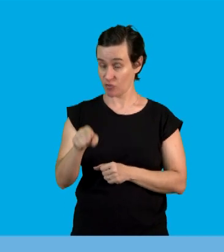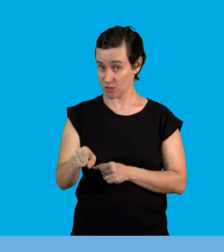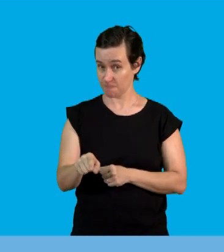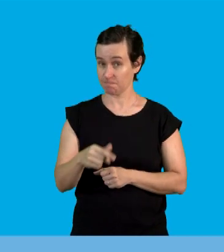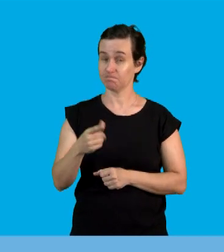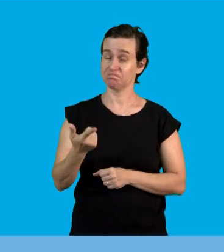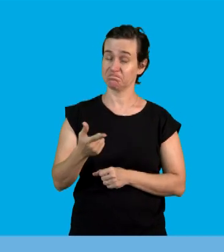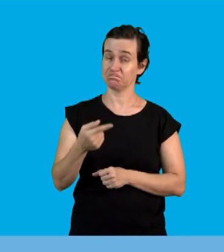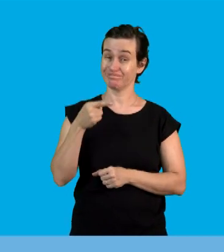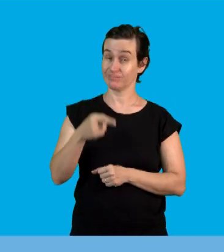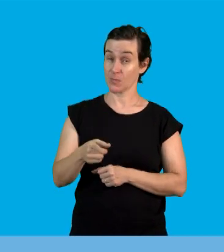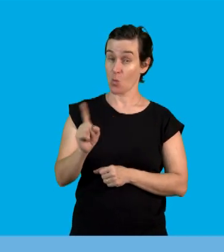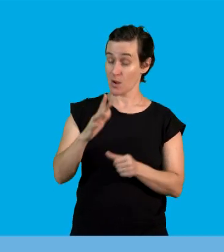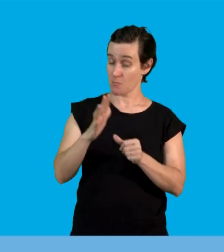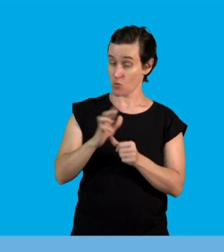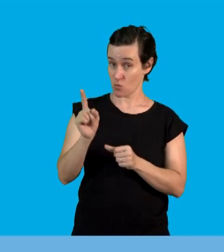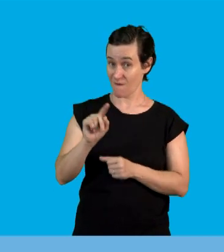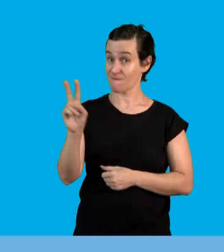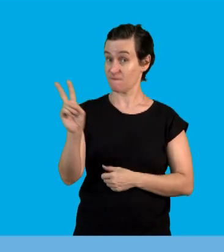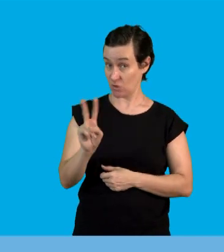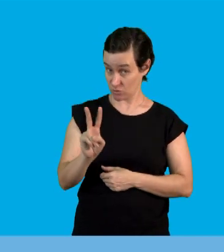We also need to talk about the voltage,